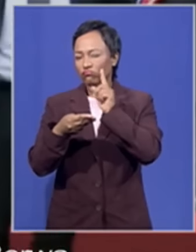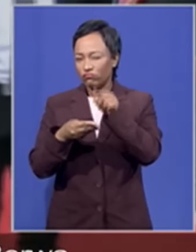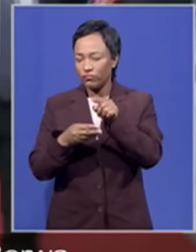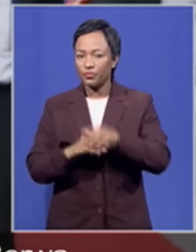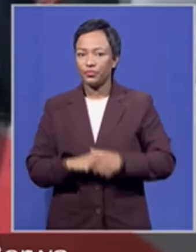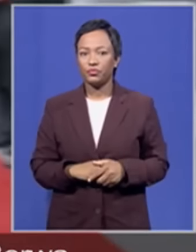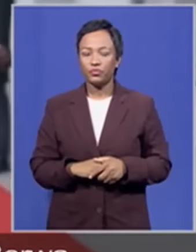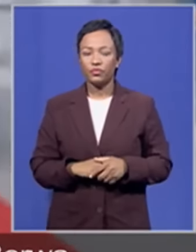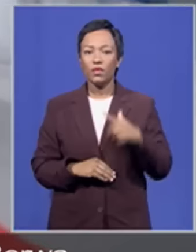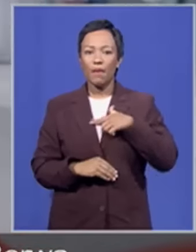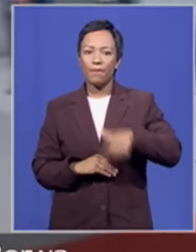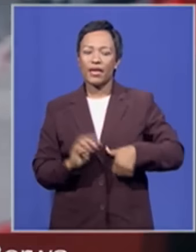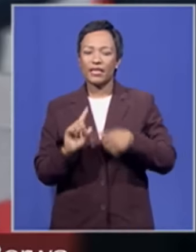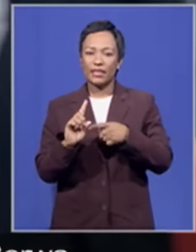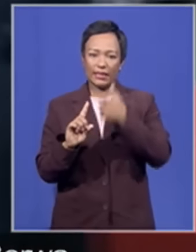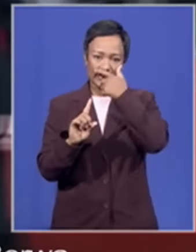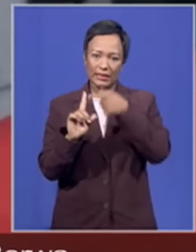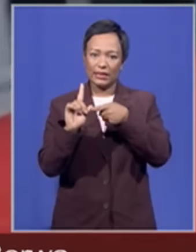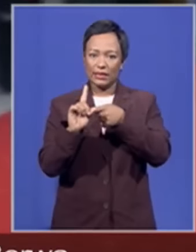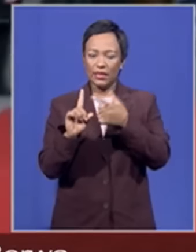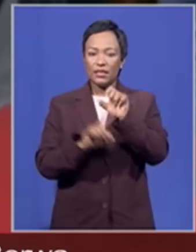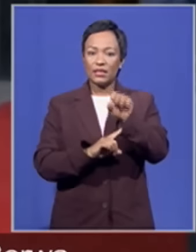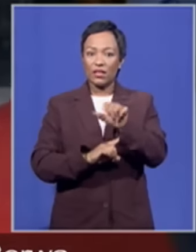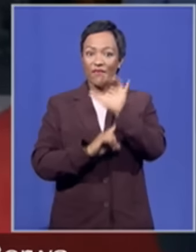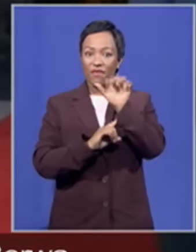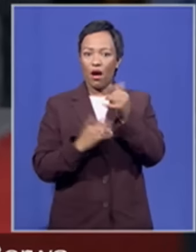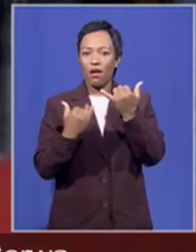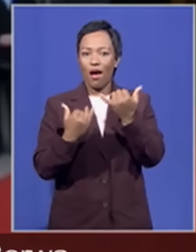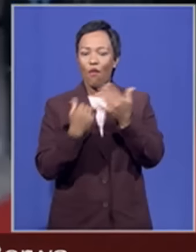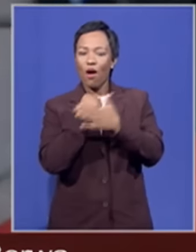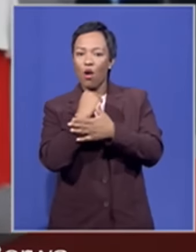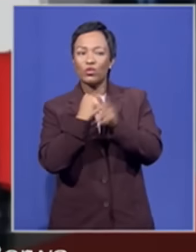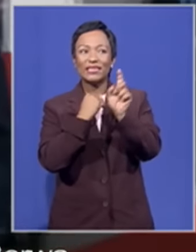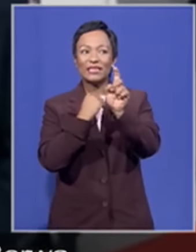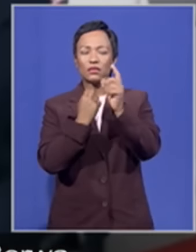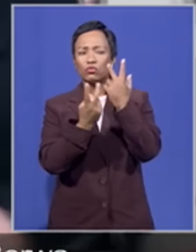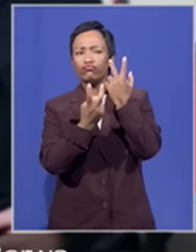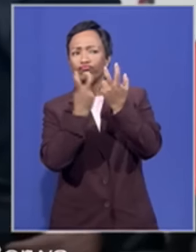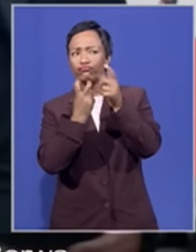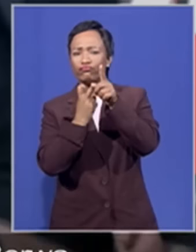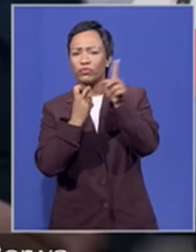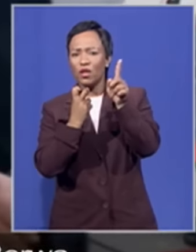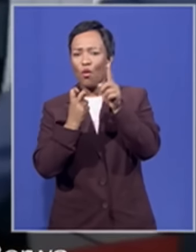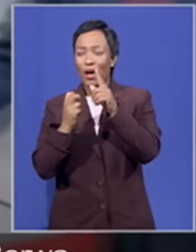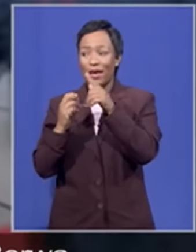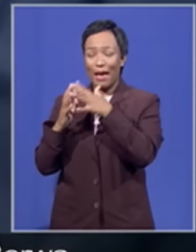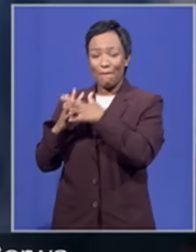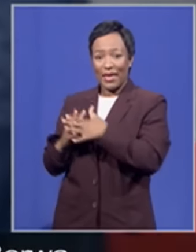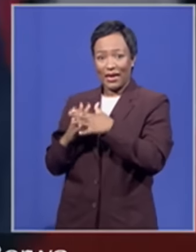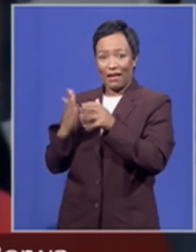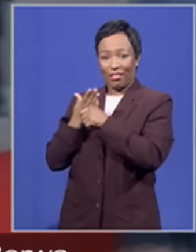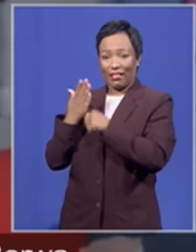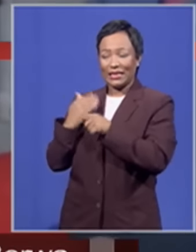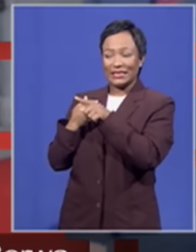Mopresidente Ramaphosa o letsholong la ho fumanela Afrika Borwa kgwebo dinaheng tse ding ho latela diphetoho tsa lekgetho la Amerika.